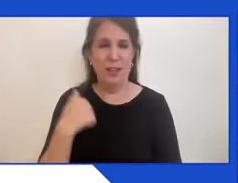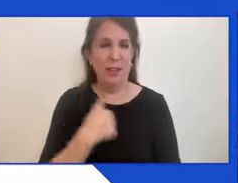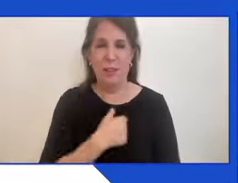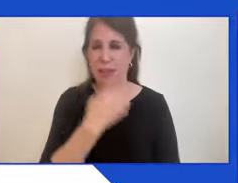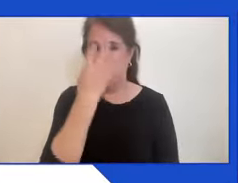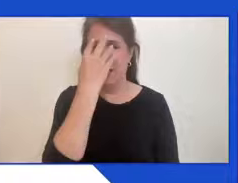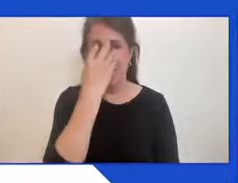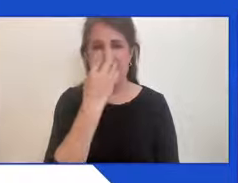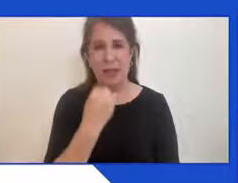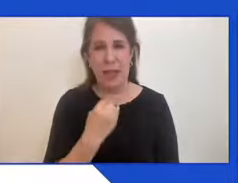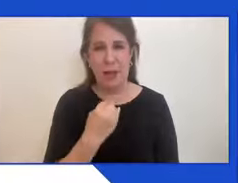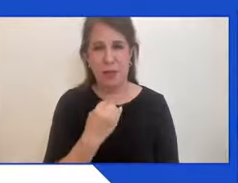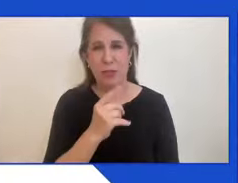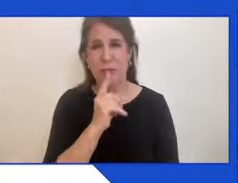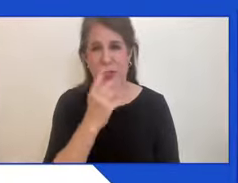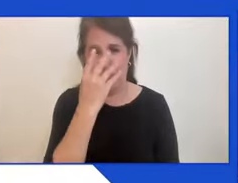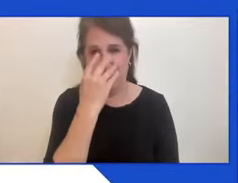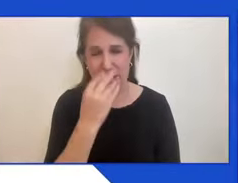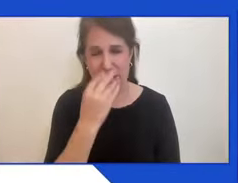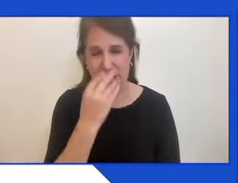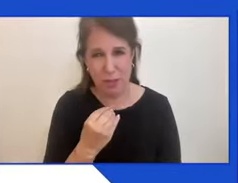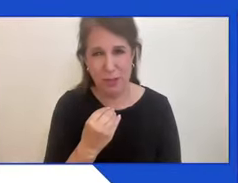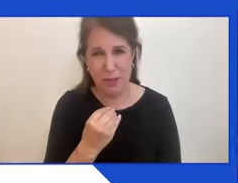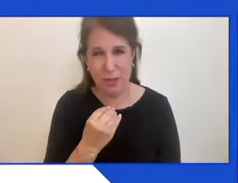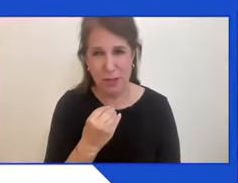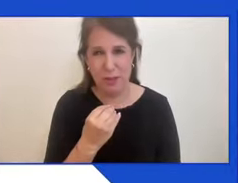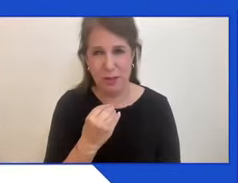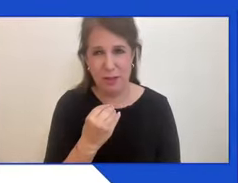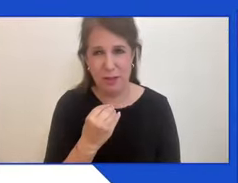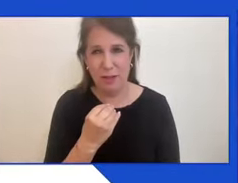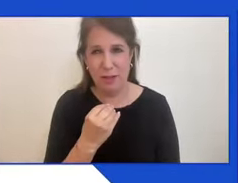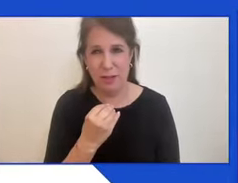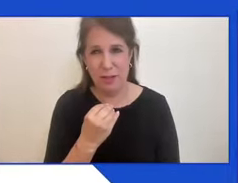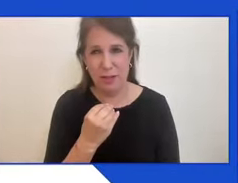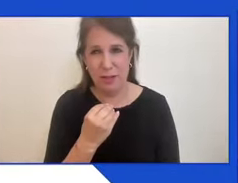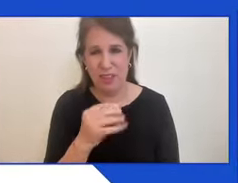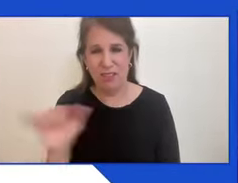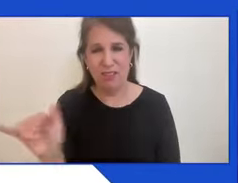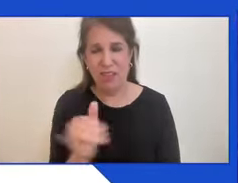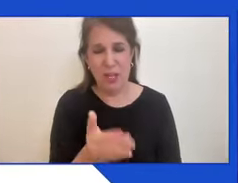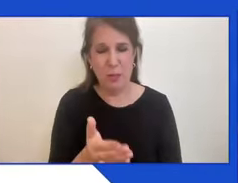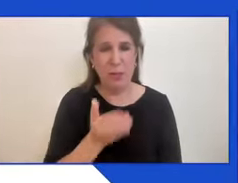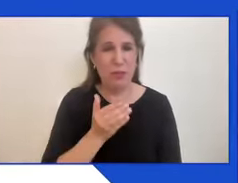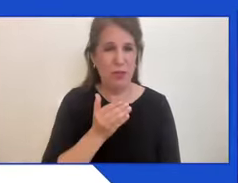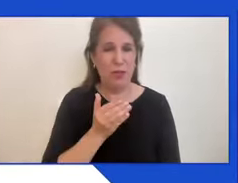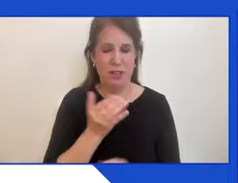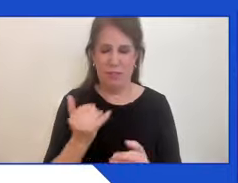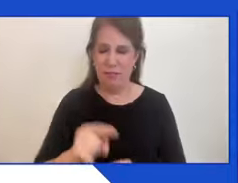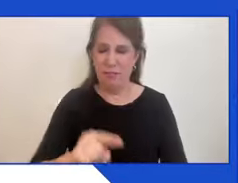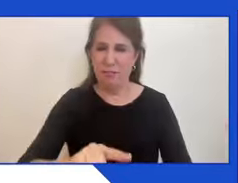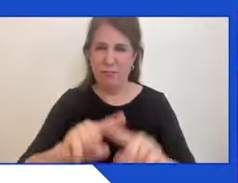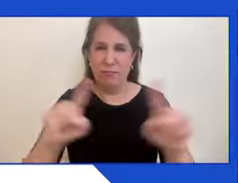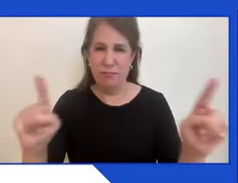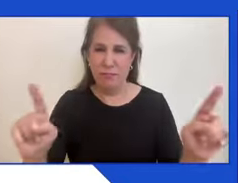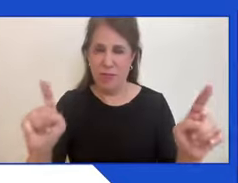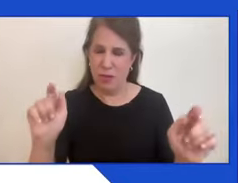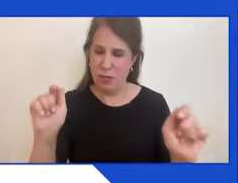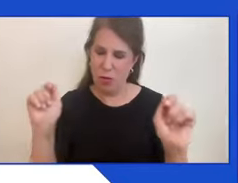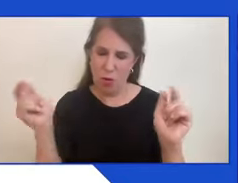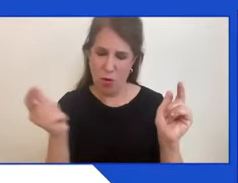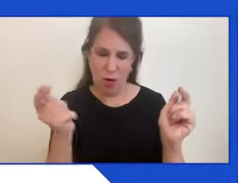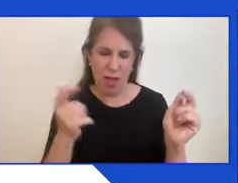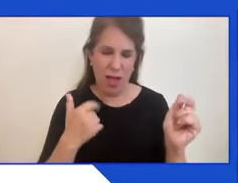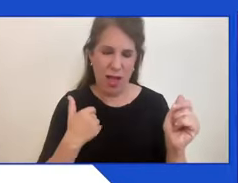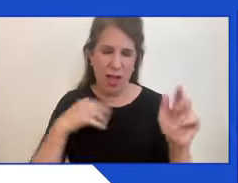the real sleep of the before. We all have third degree burns on